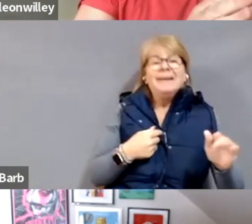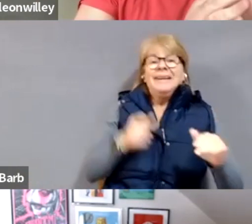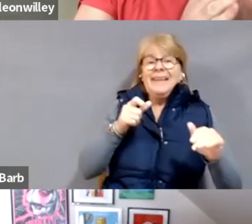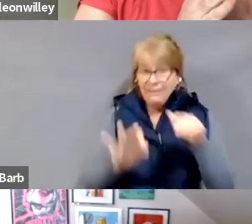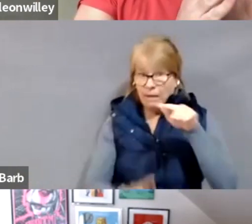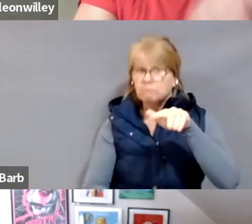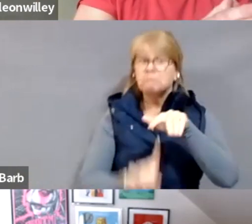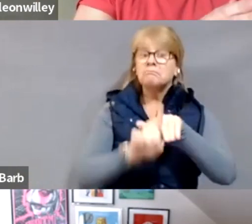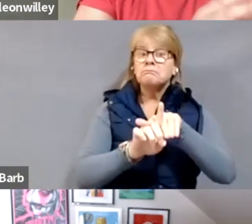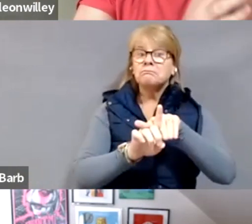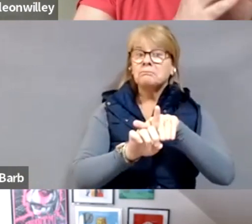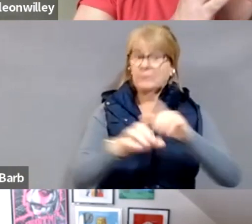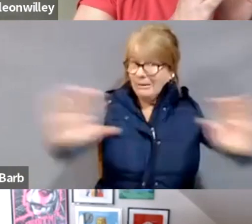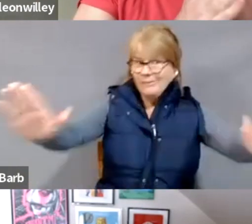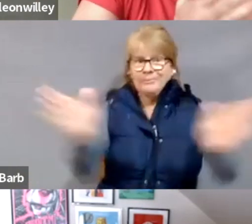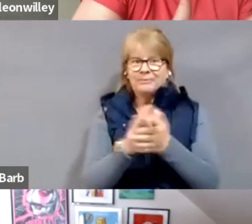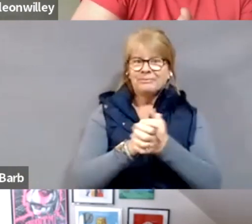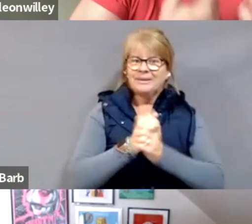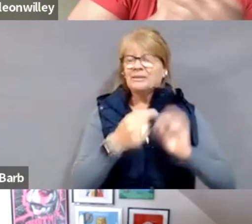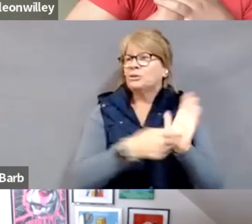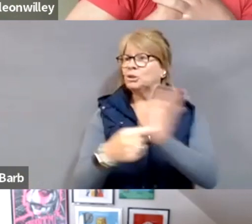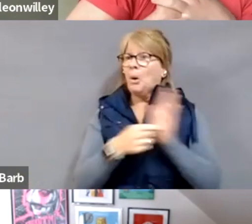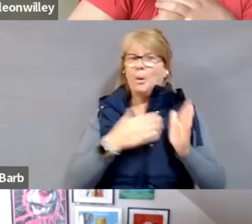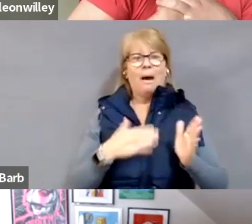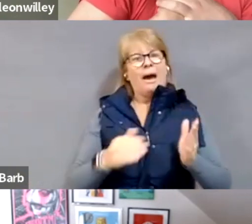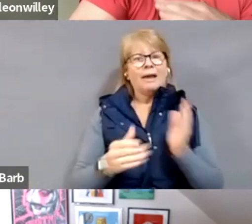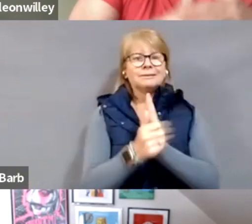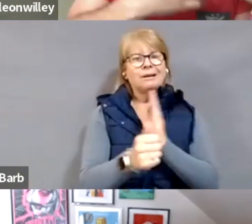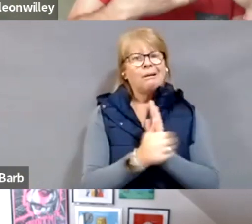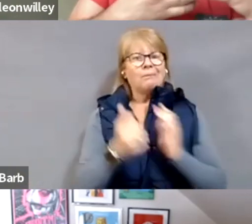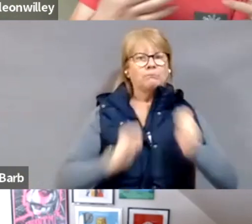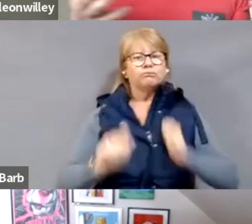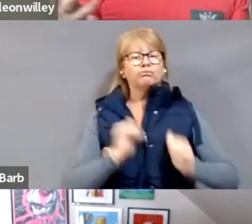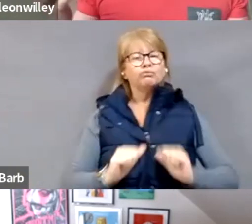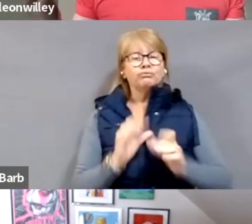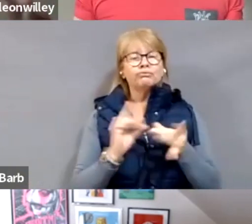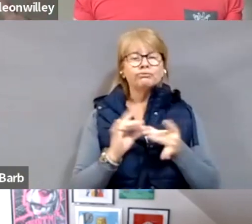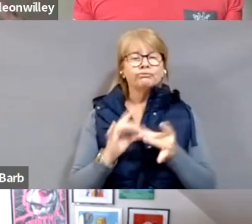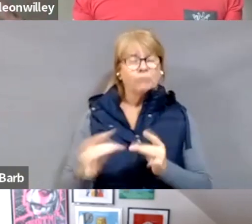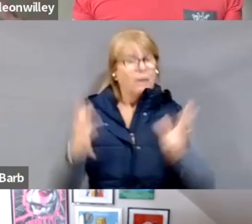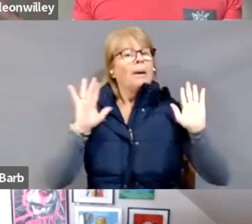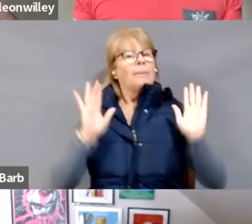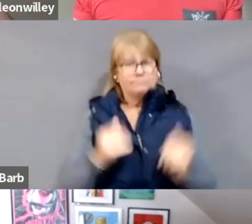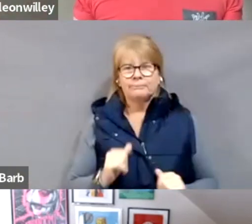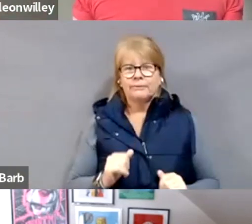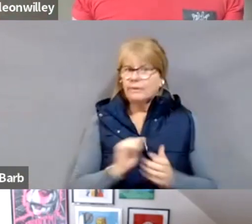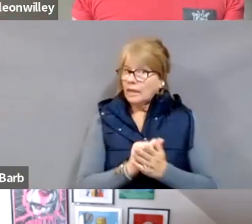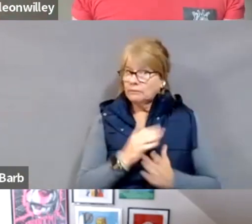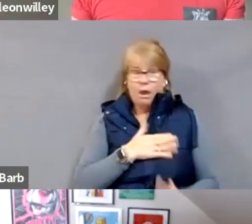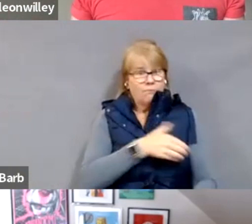go in and kick ass and do my best, at least what I think is my best. And then that's kind of all I have the power